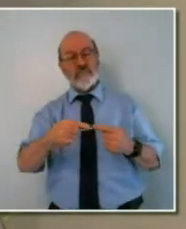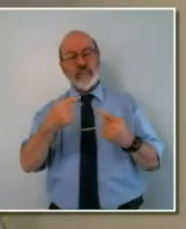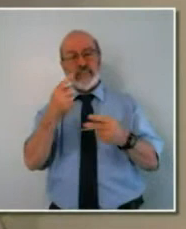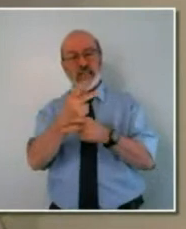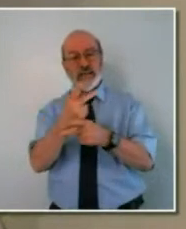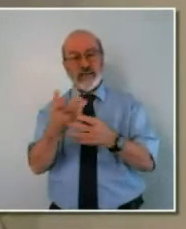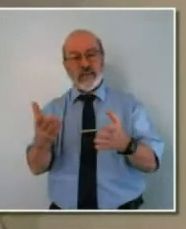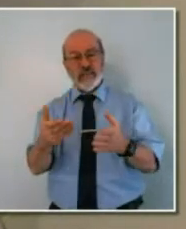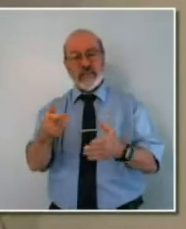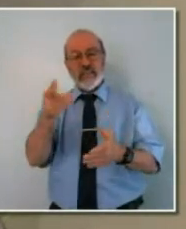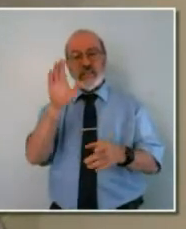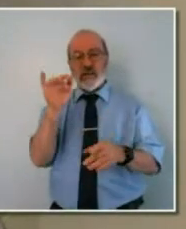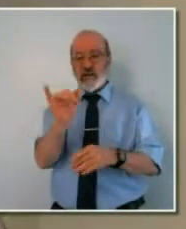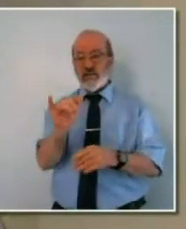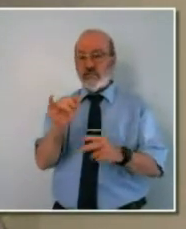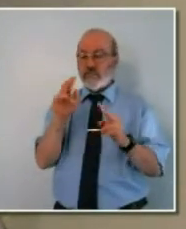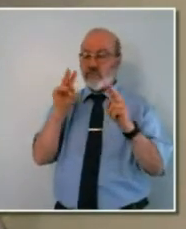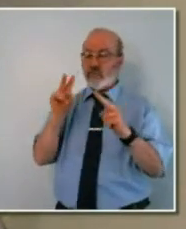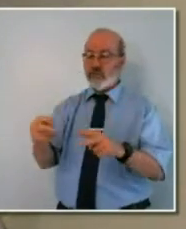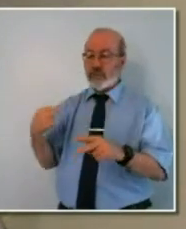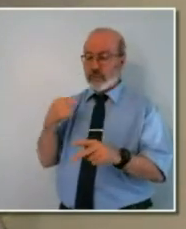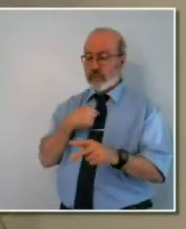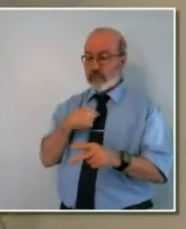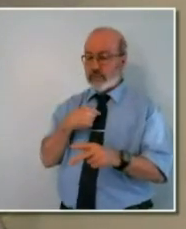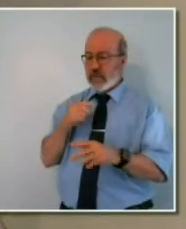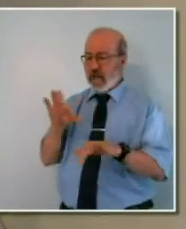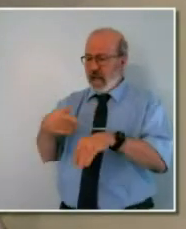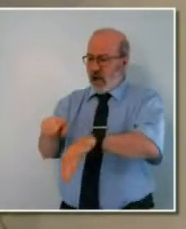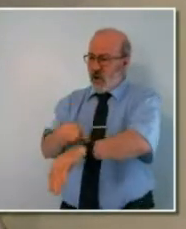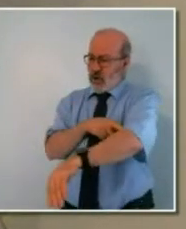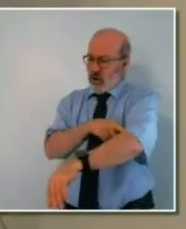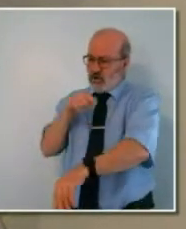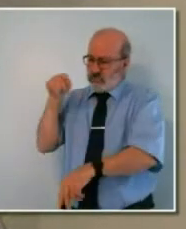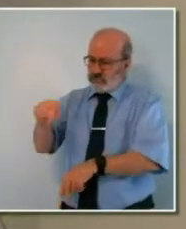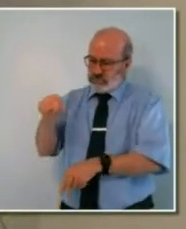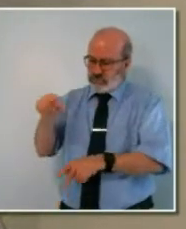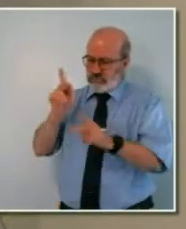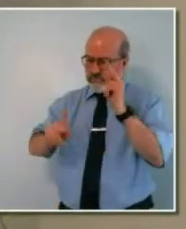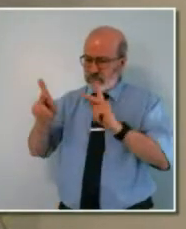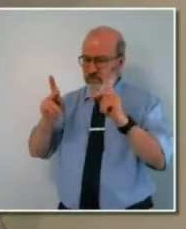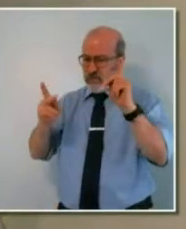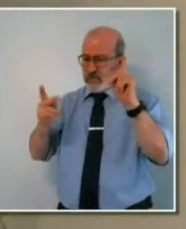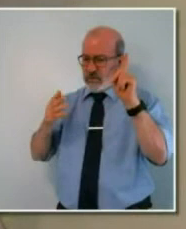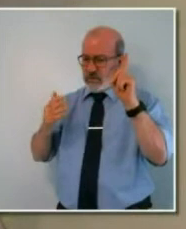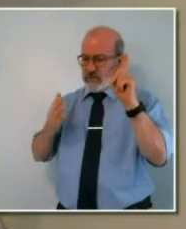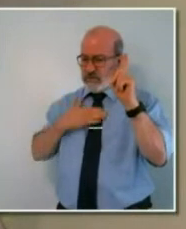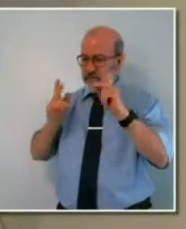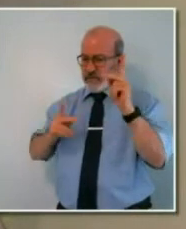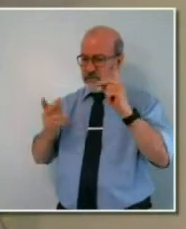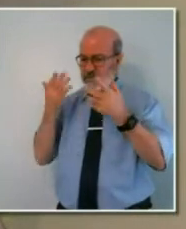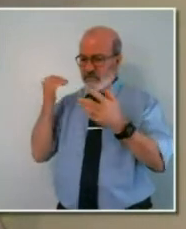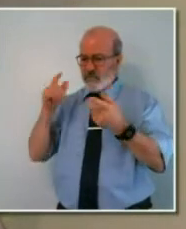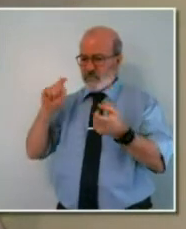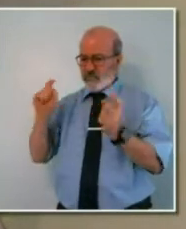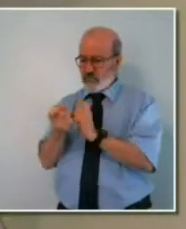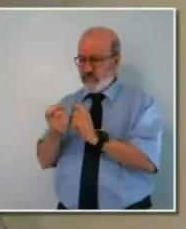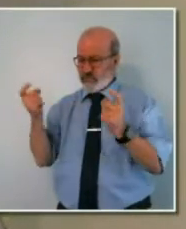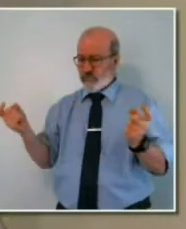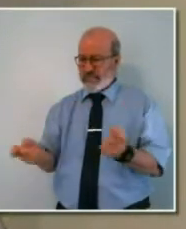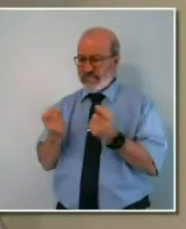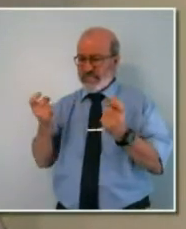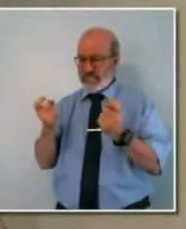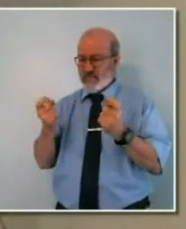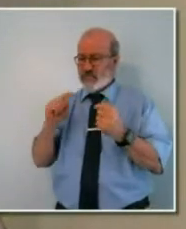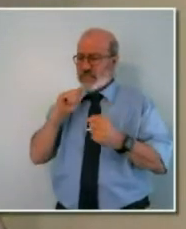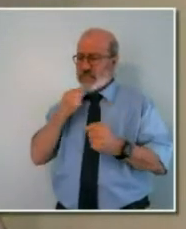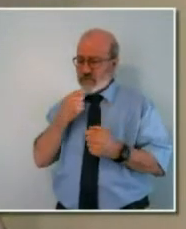God is also looking at us and saying, "How long, my people, before you turn from your sin, before you get serious about